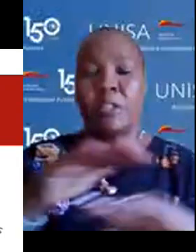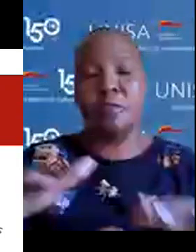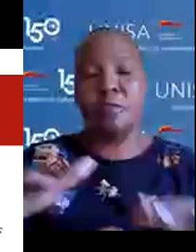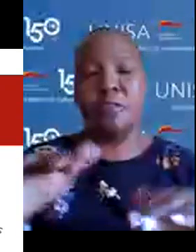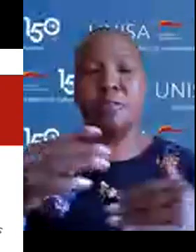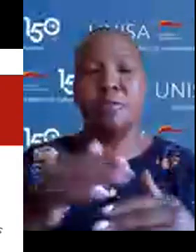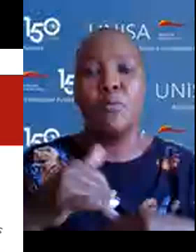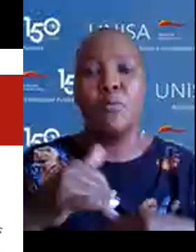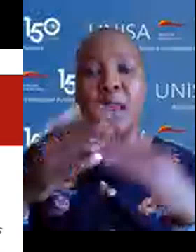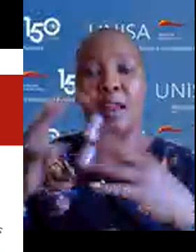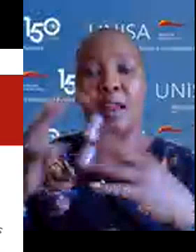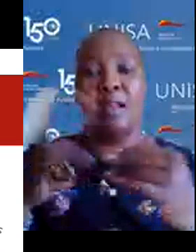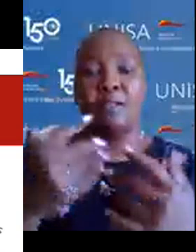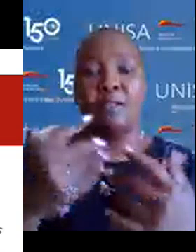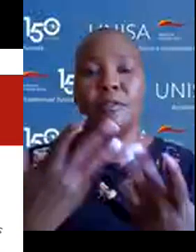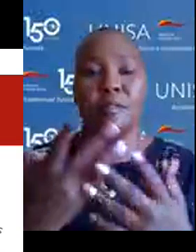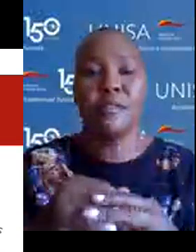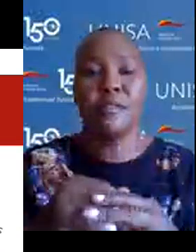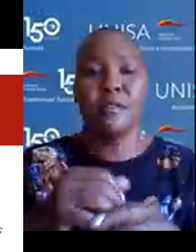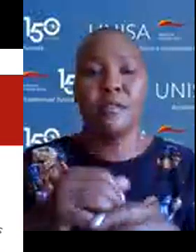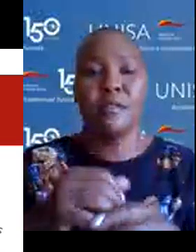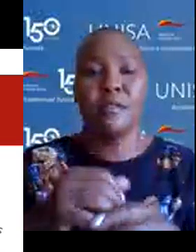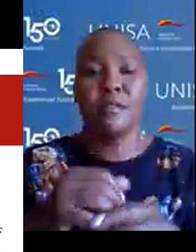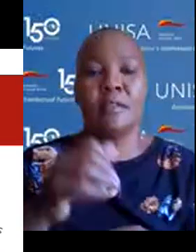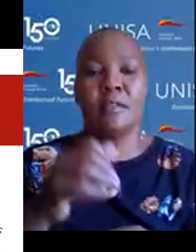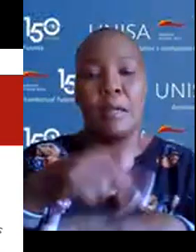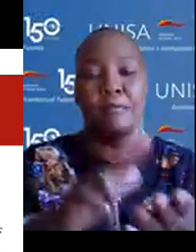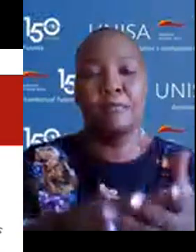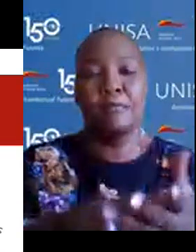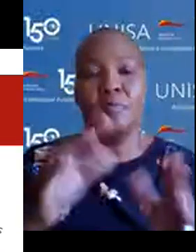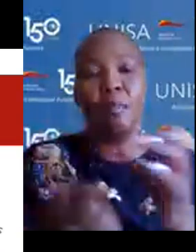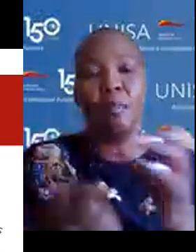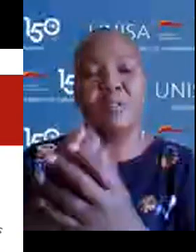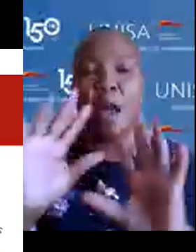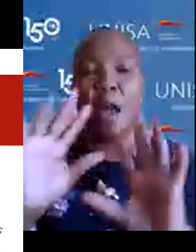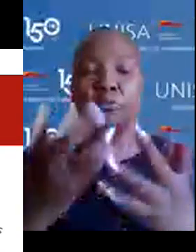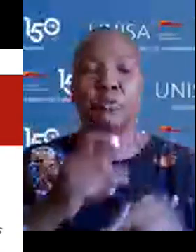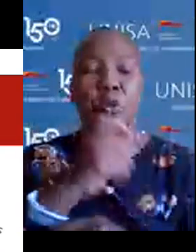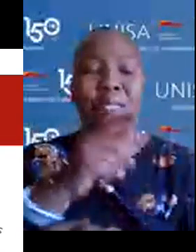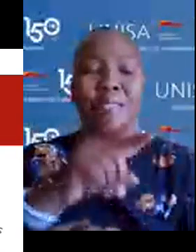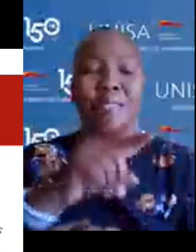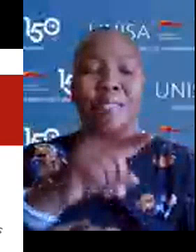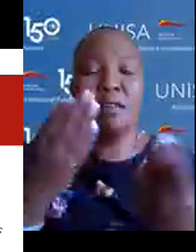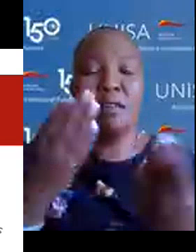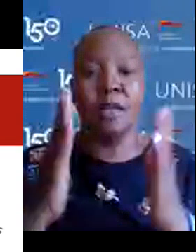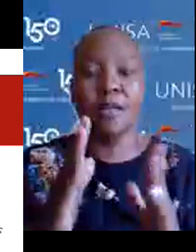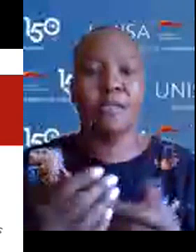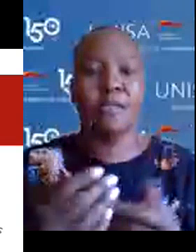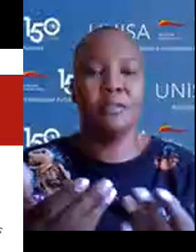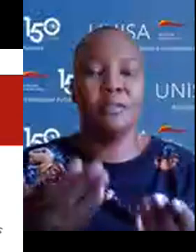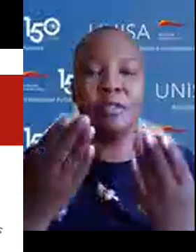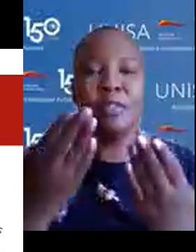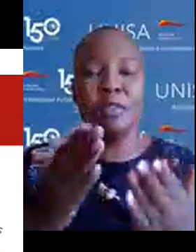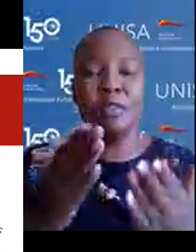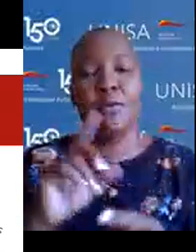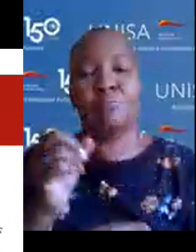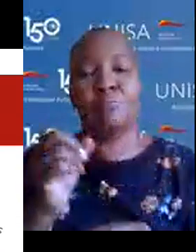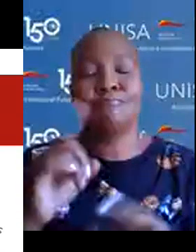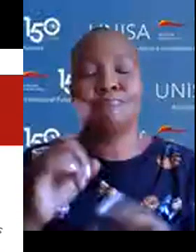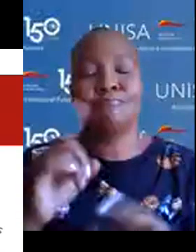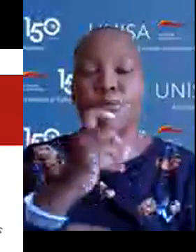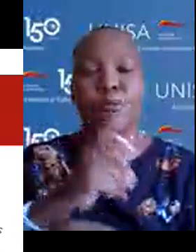then really going to delve into the apps, the productivity apps, how you can use it in your studies, what you can